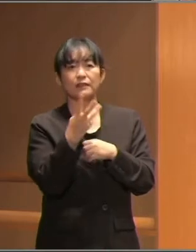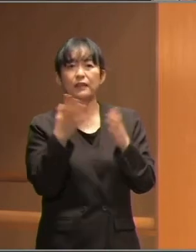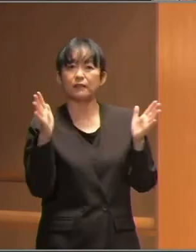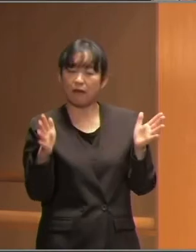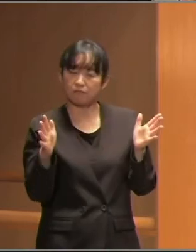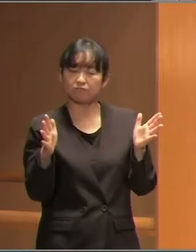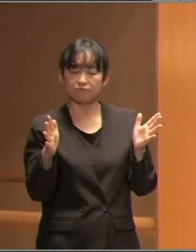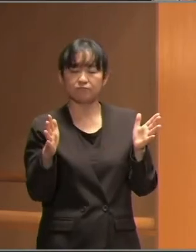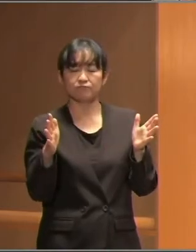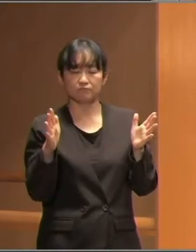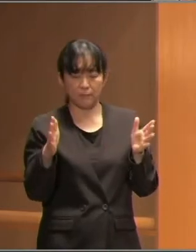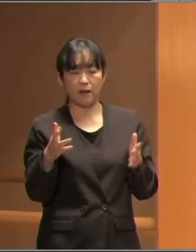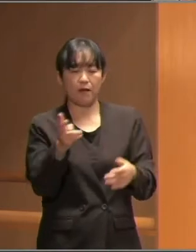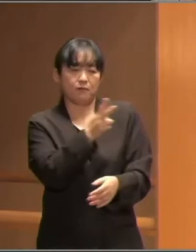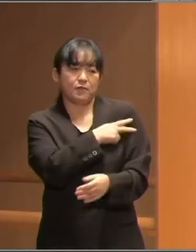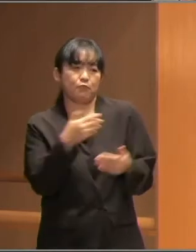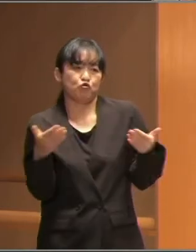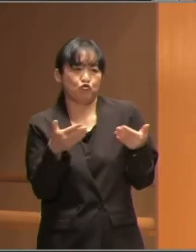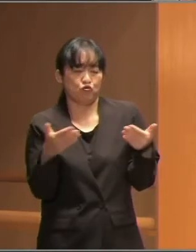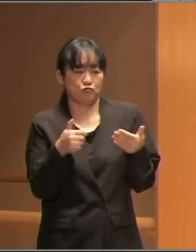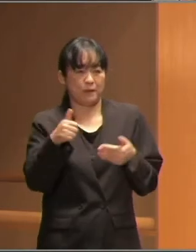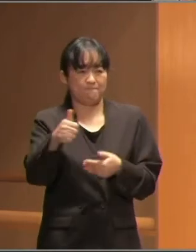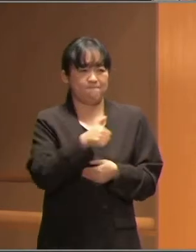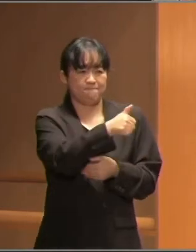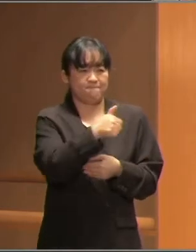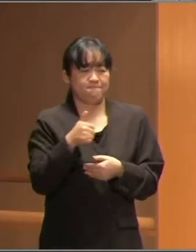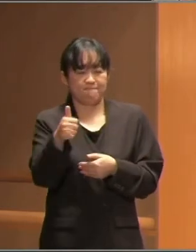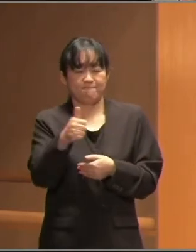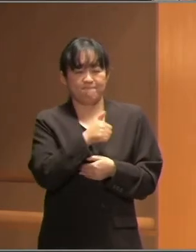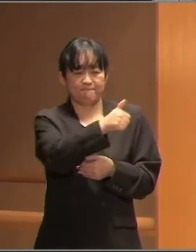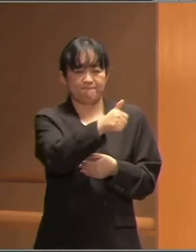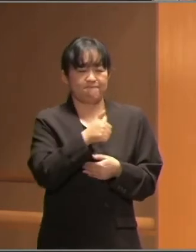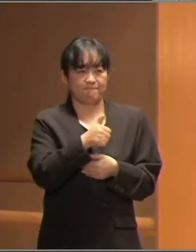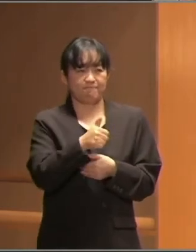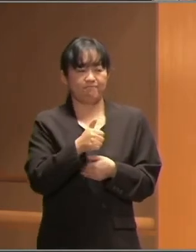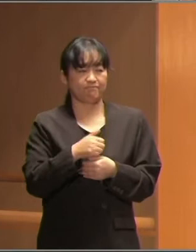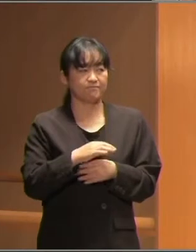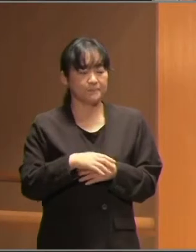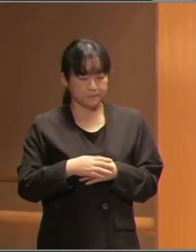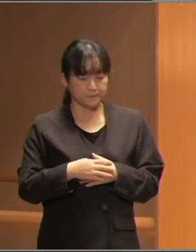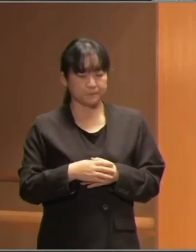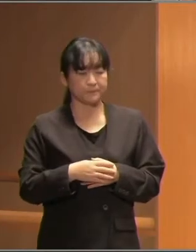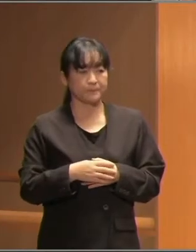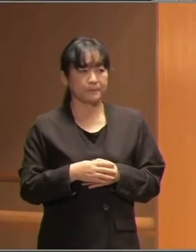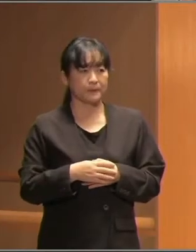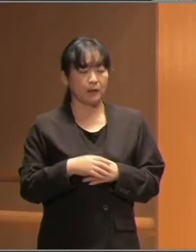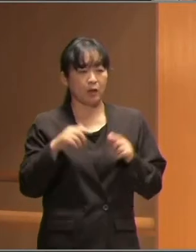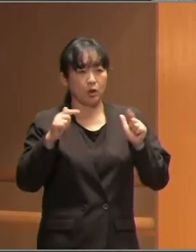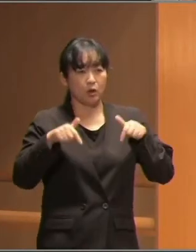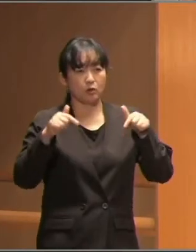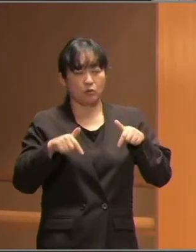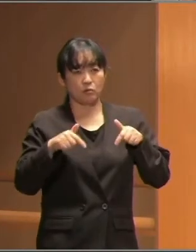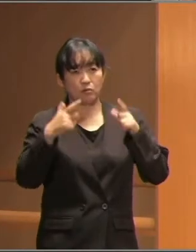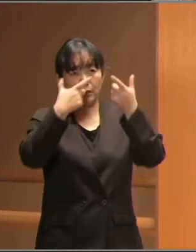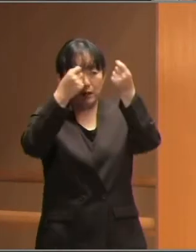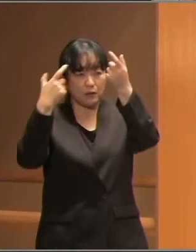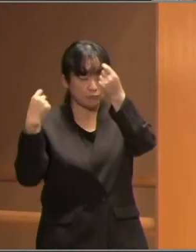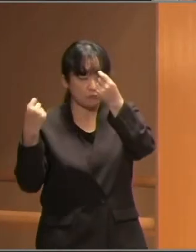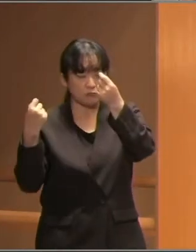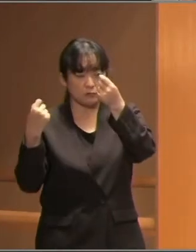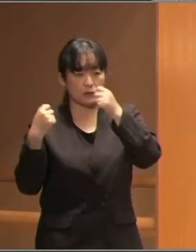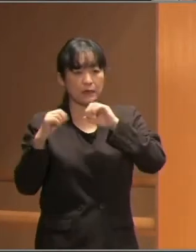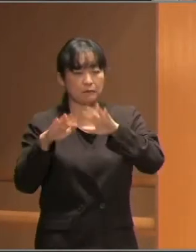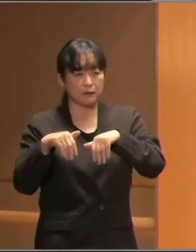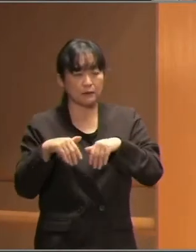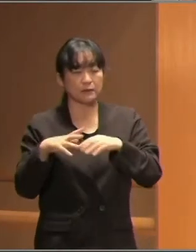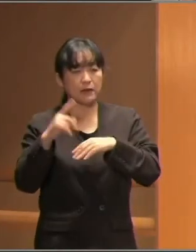University. For 3 years, I have been commuting the 2 locations for work. And at